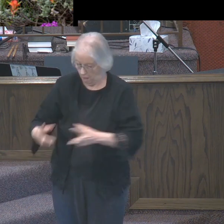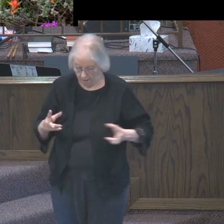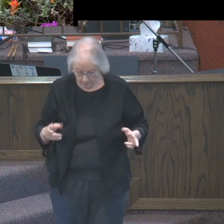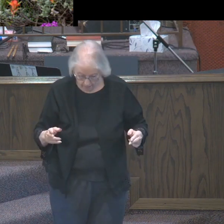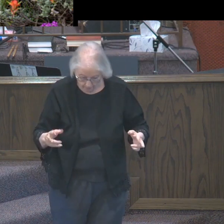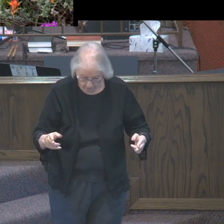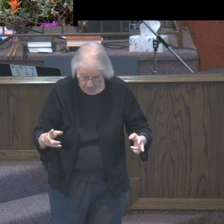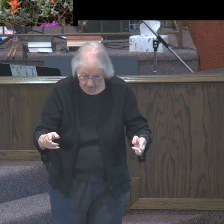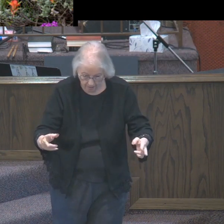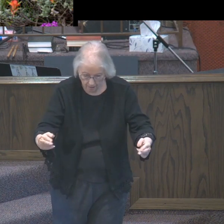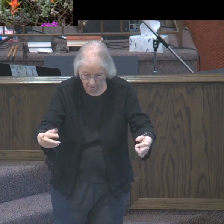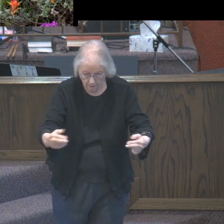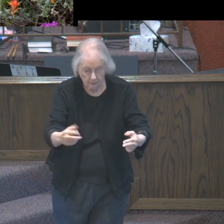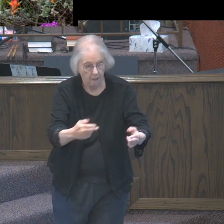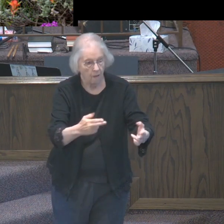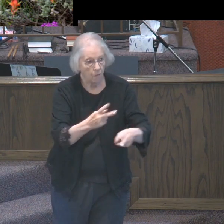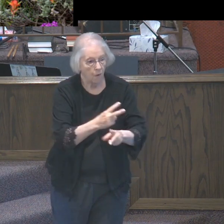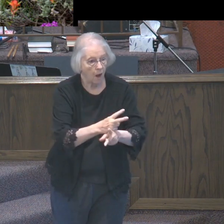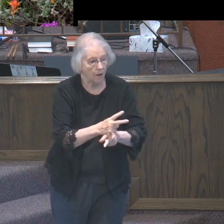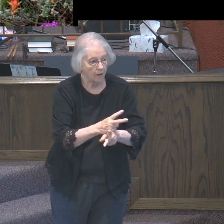about prayer, we think about this